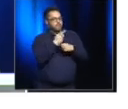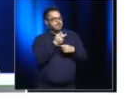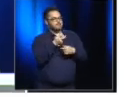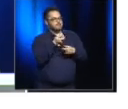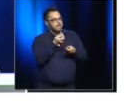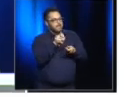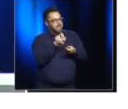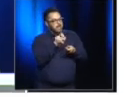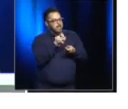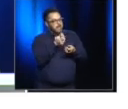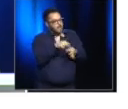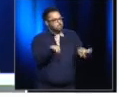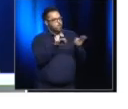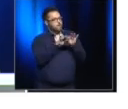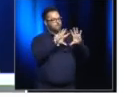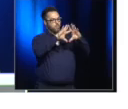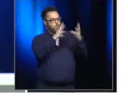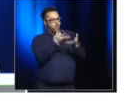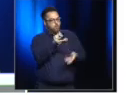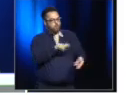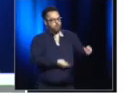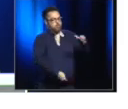of the global